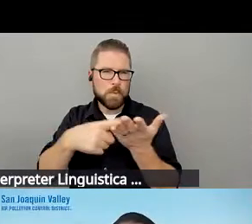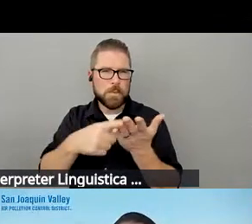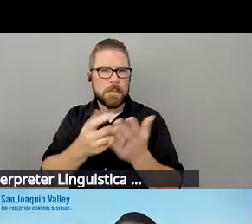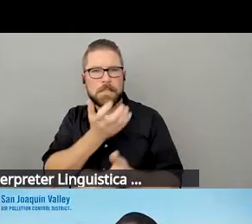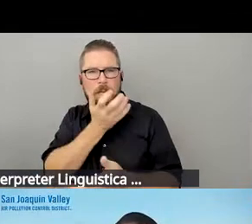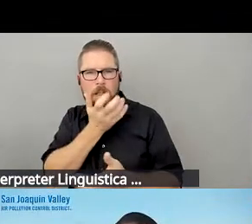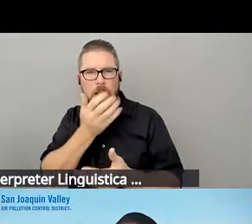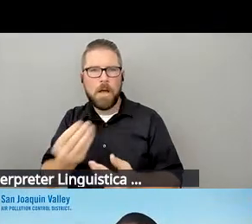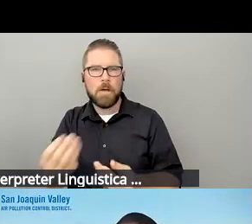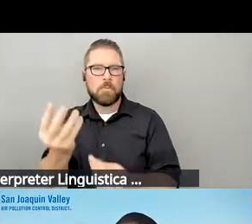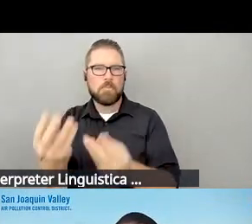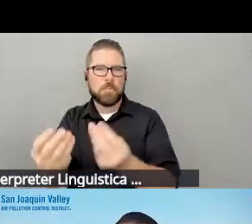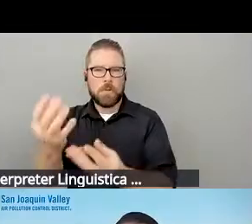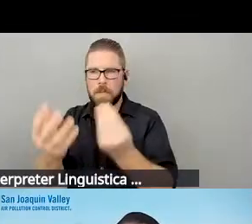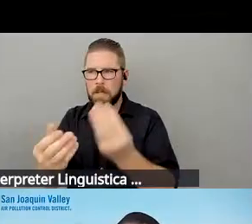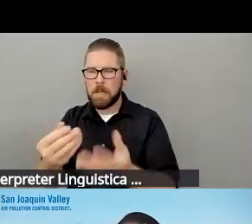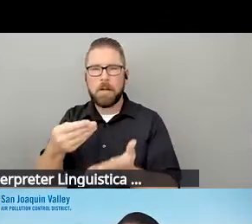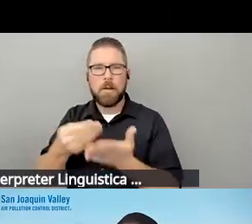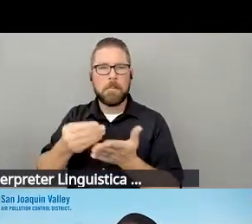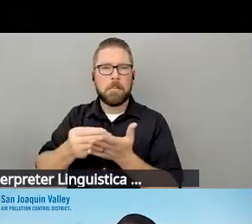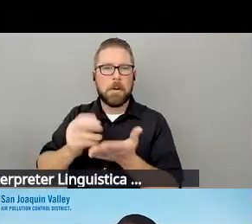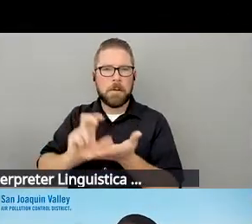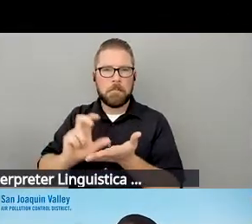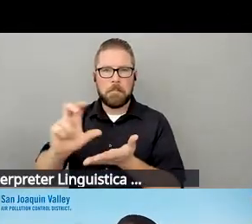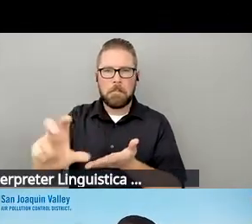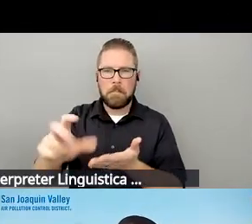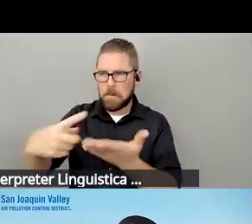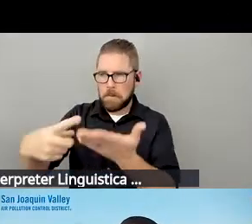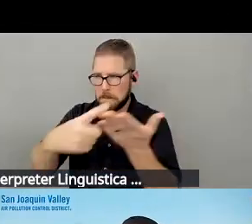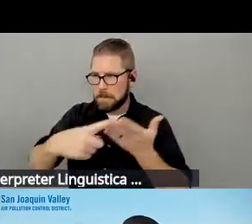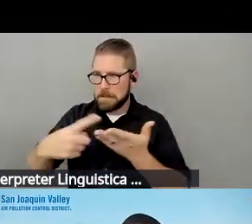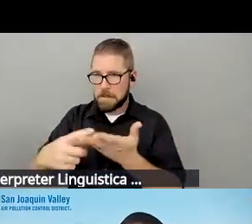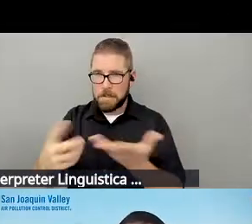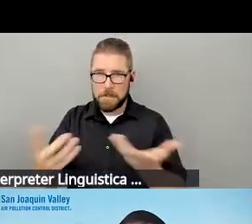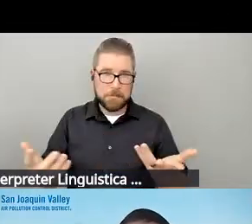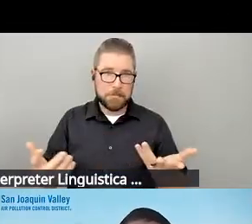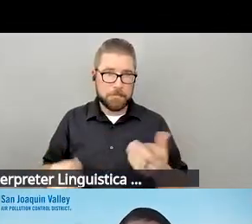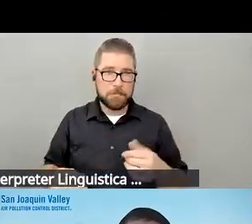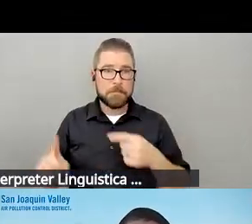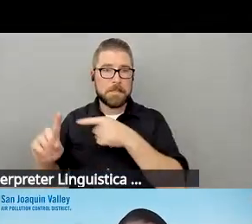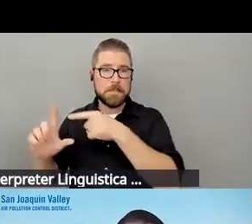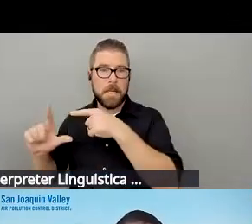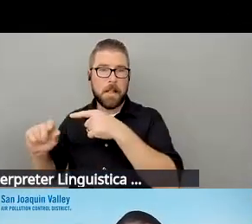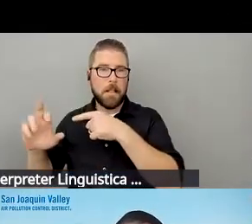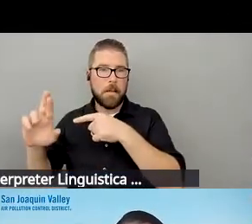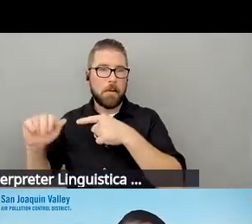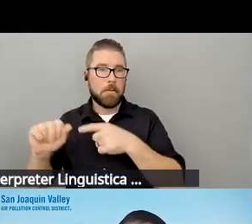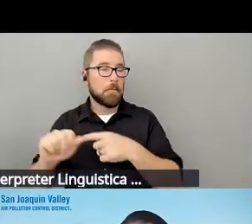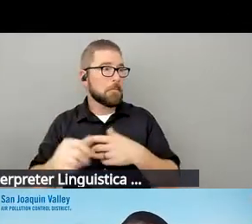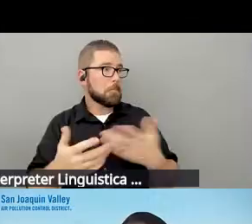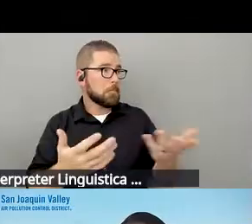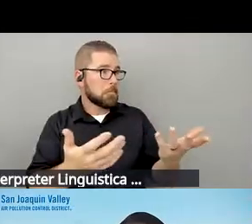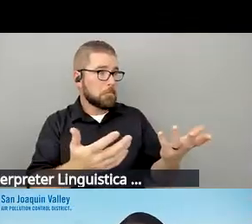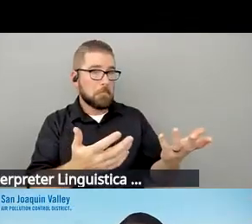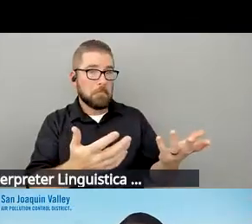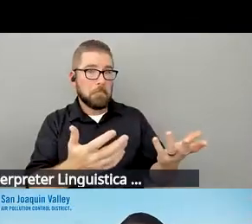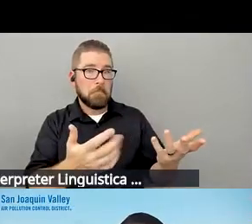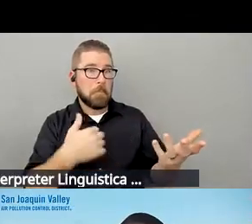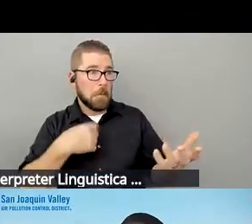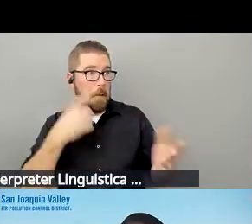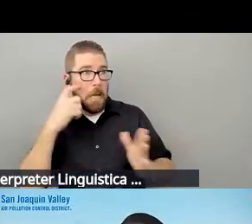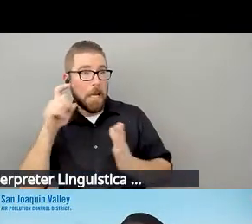Thank you, Sarah. This is Laura. I did see before you started presenting that Debbie had her hand raised.